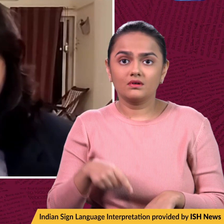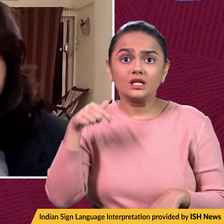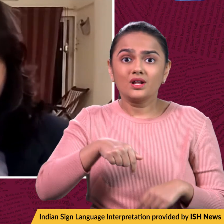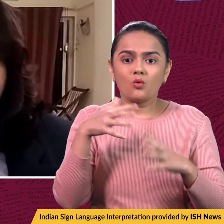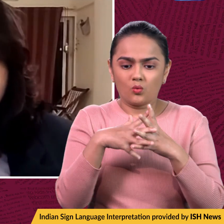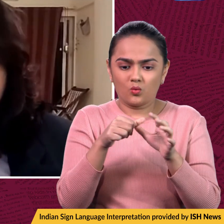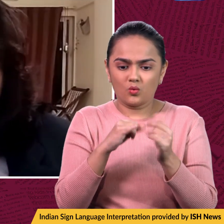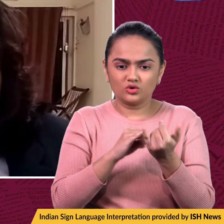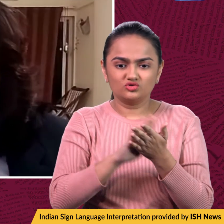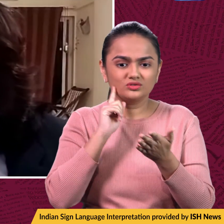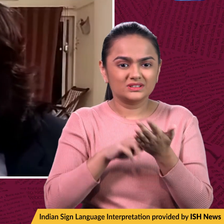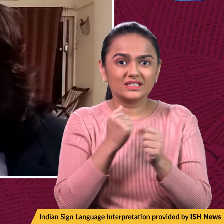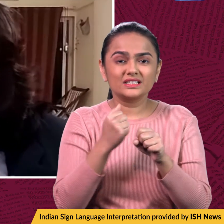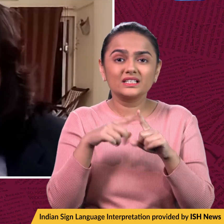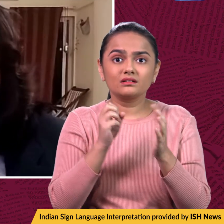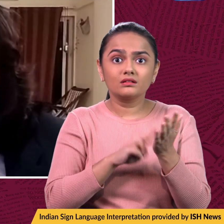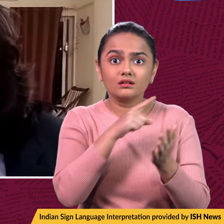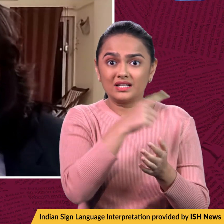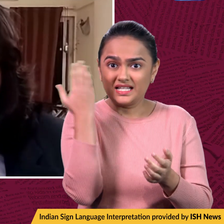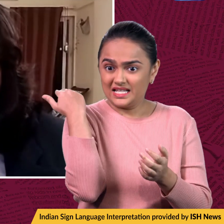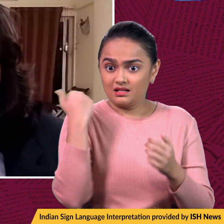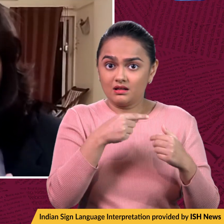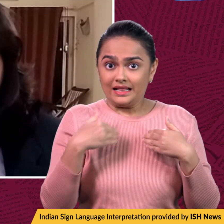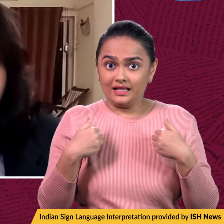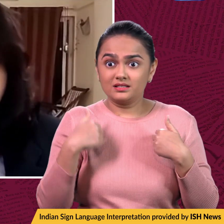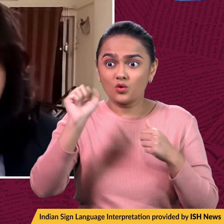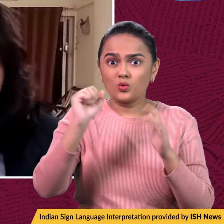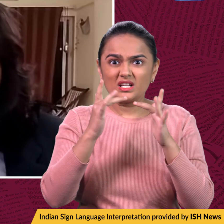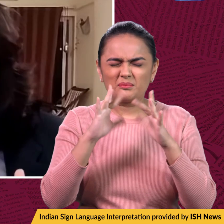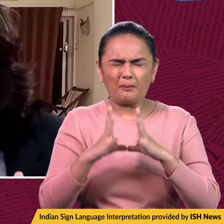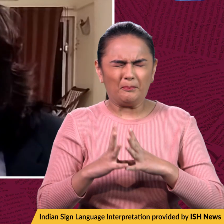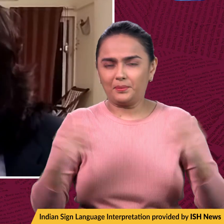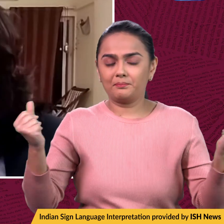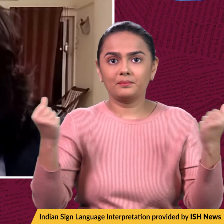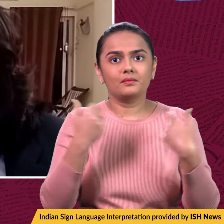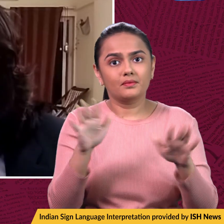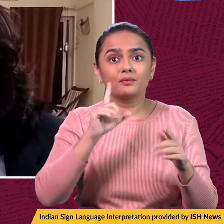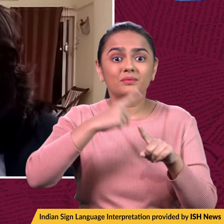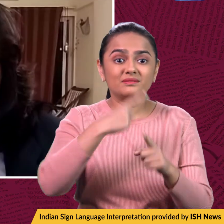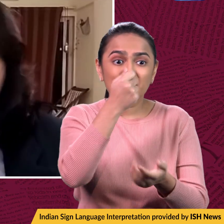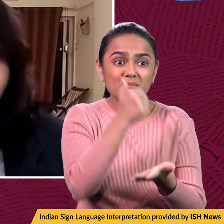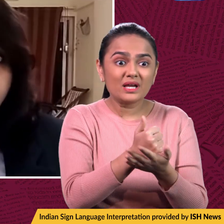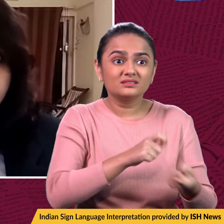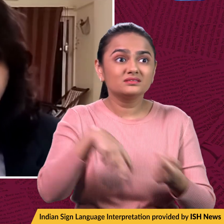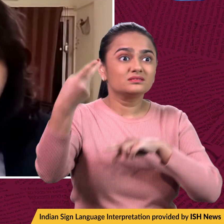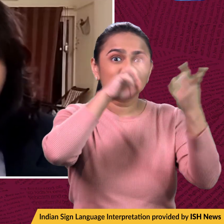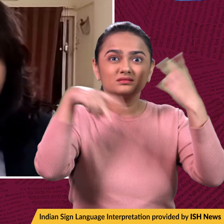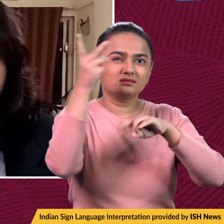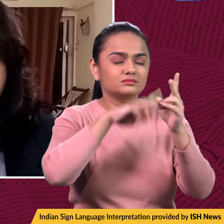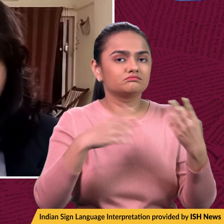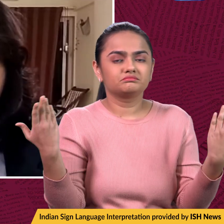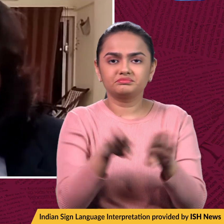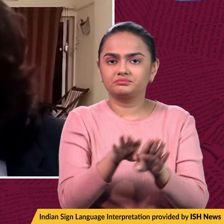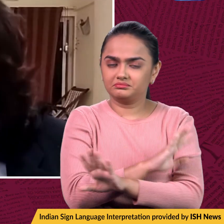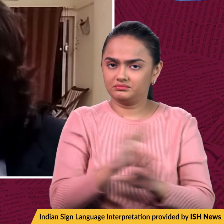to a Washington Post report, Kazakhstan's internet was blacked out on Thursday, and national banking services reportedly